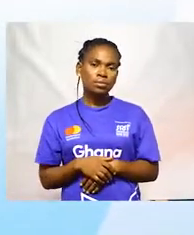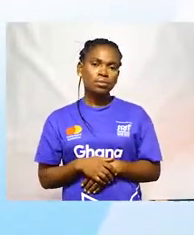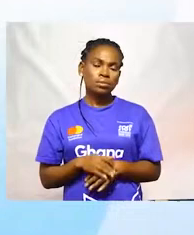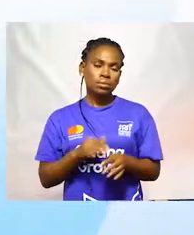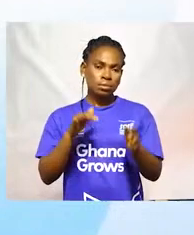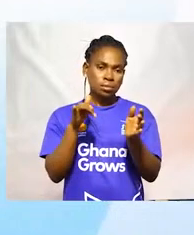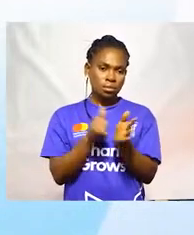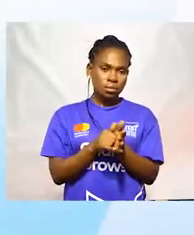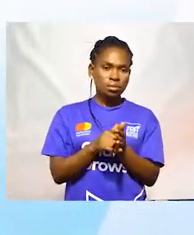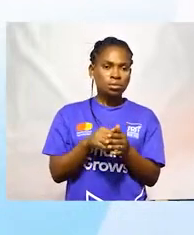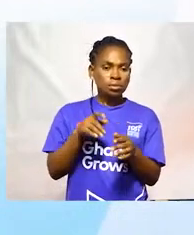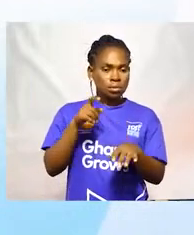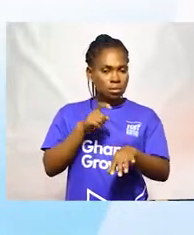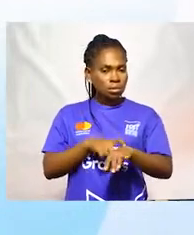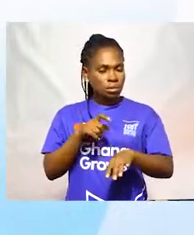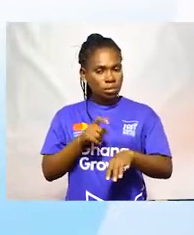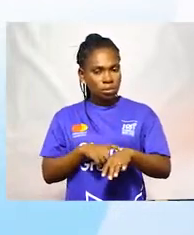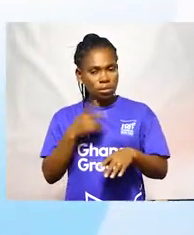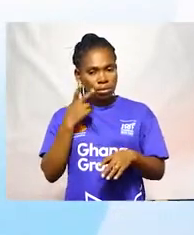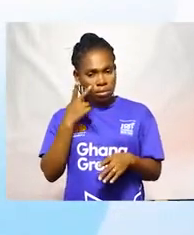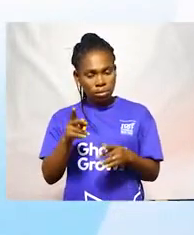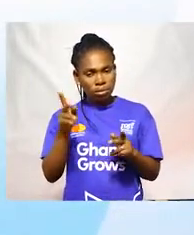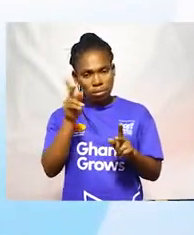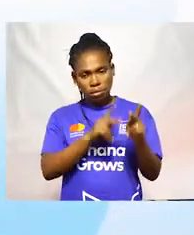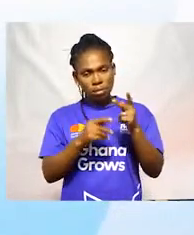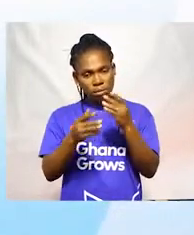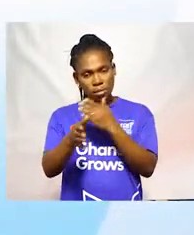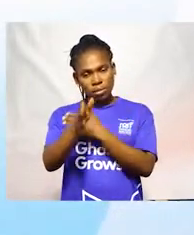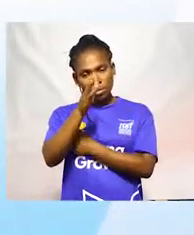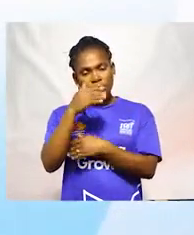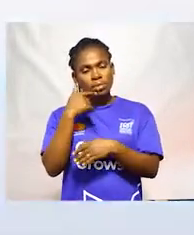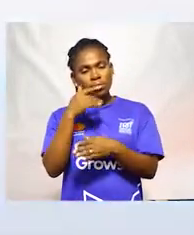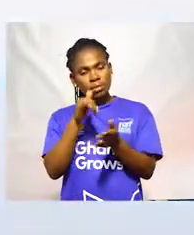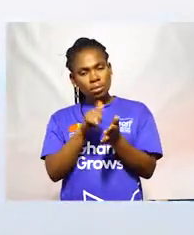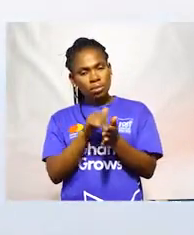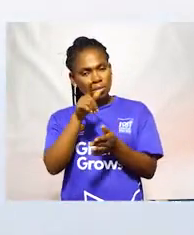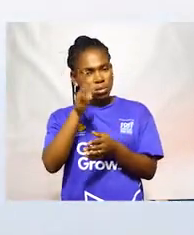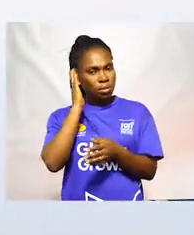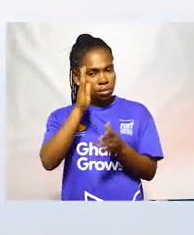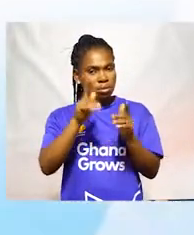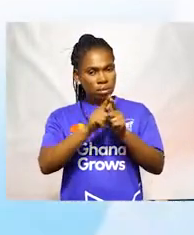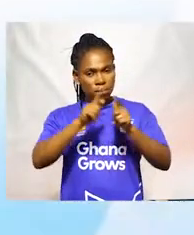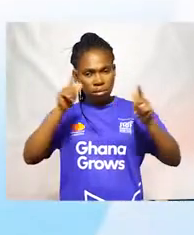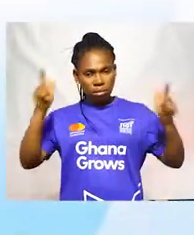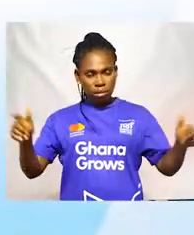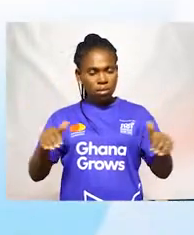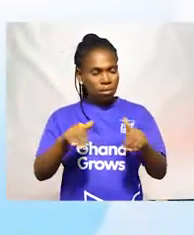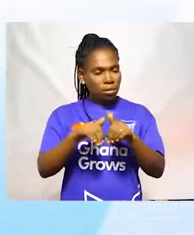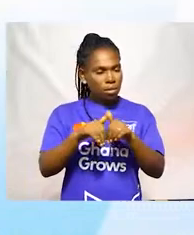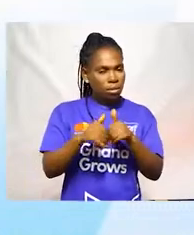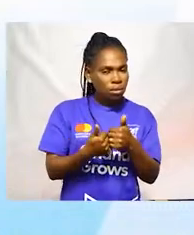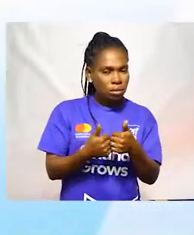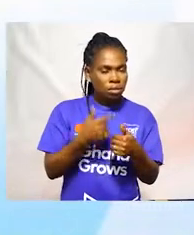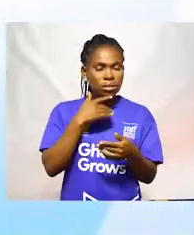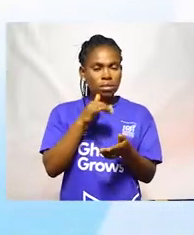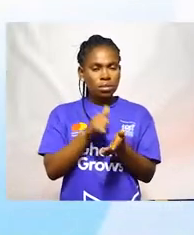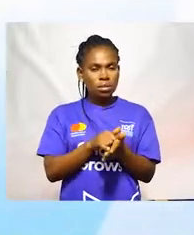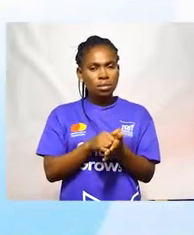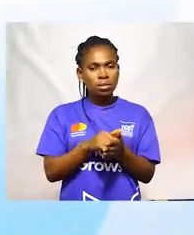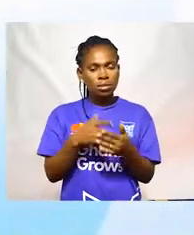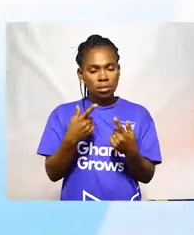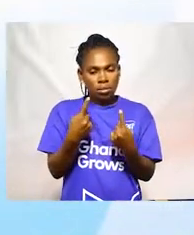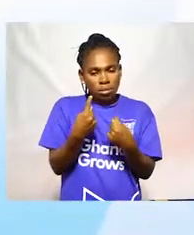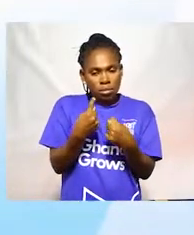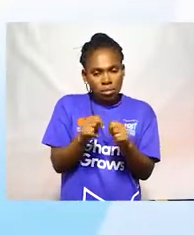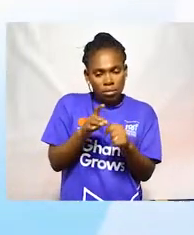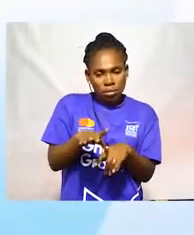That moment in the prison where Joseph says, did God really say I will be great? How do you navigate the down moments when you're trying to